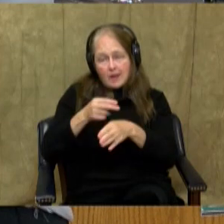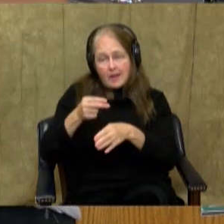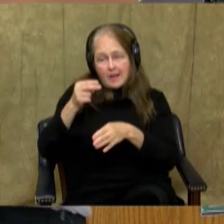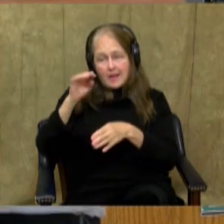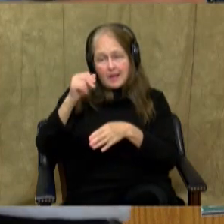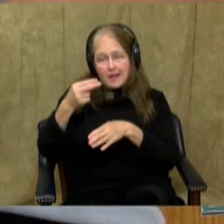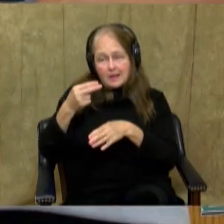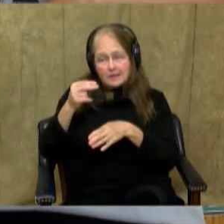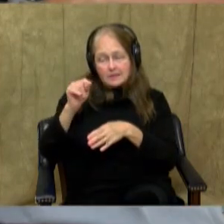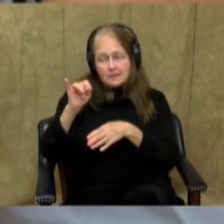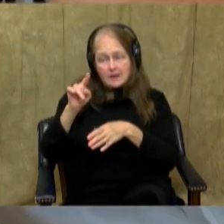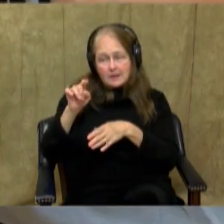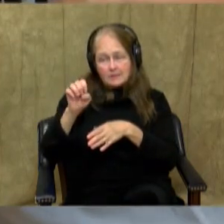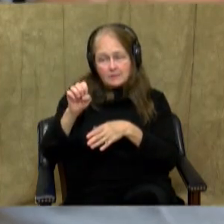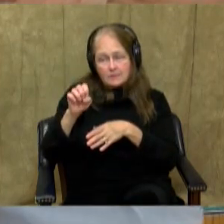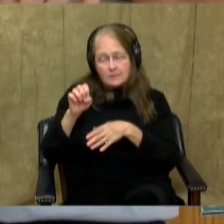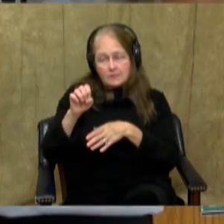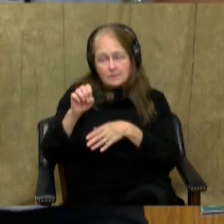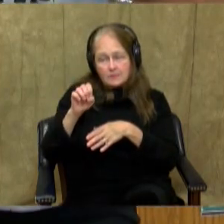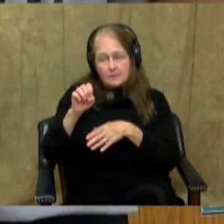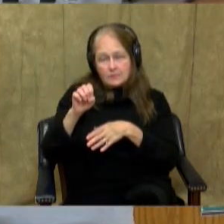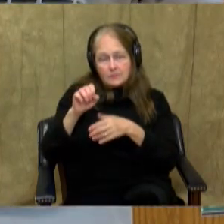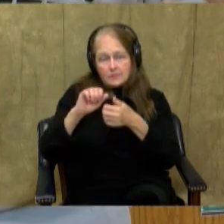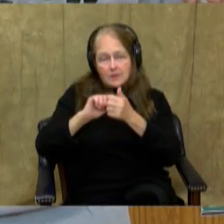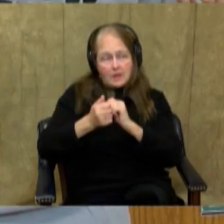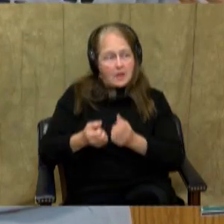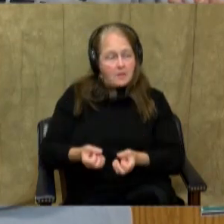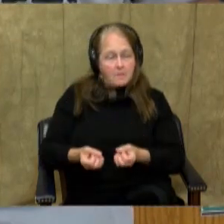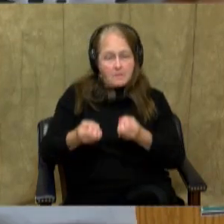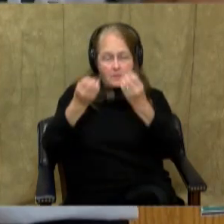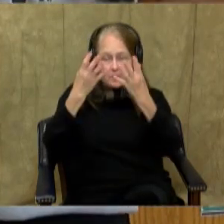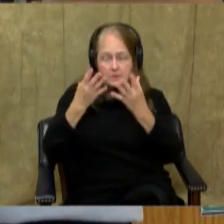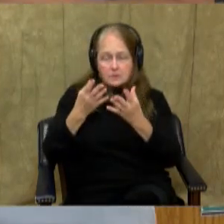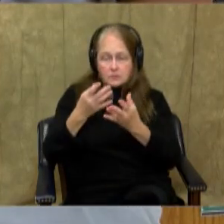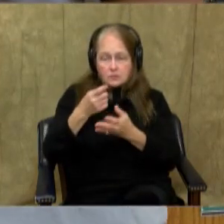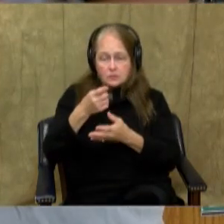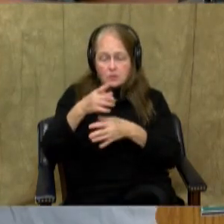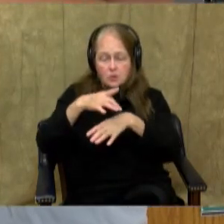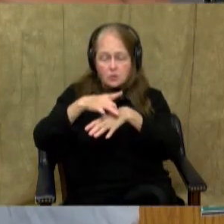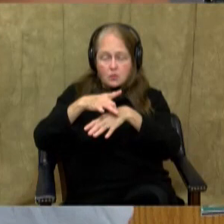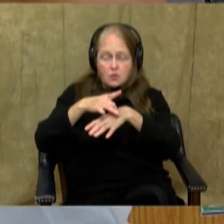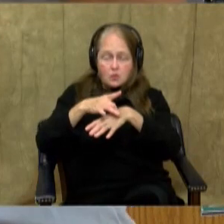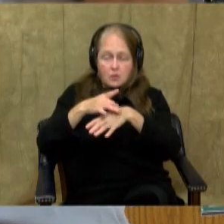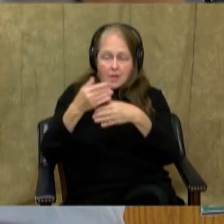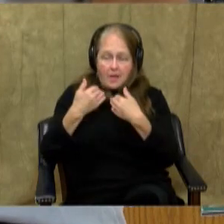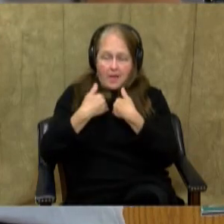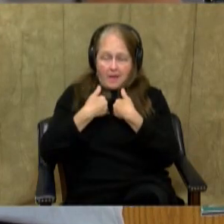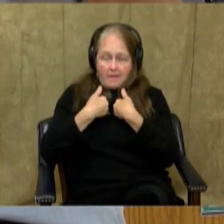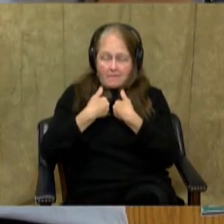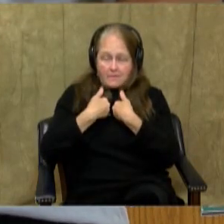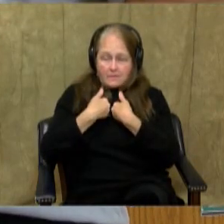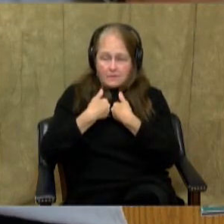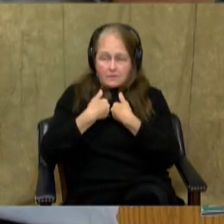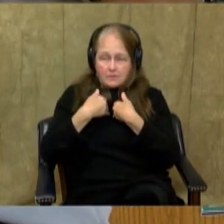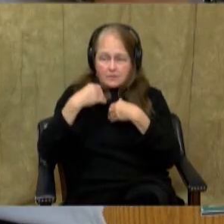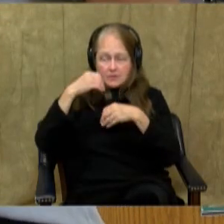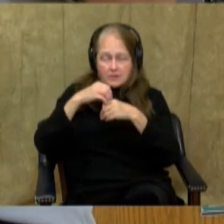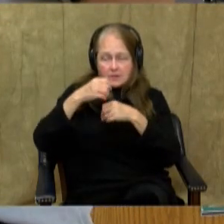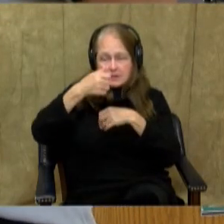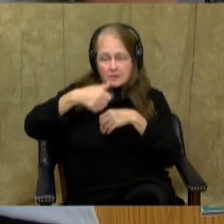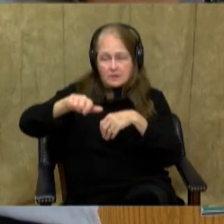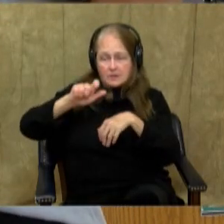tide. So how many tides does the Earth experience any given place during